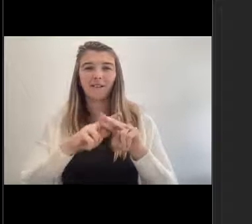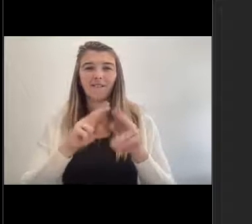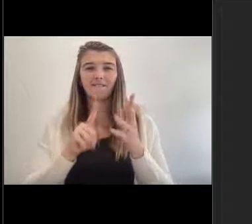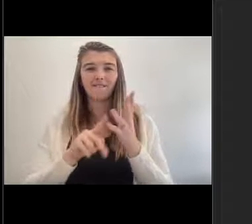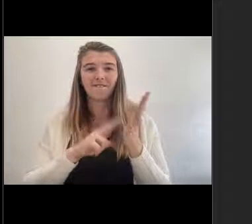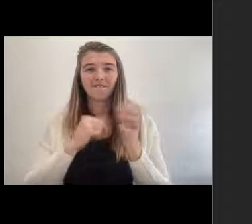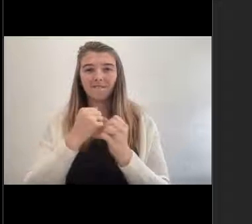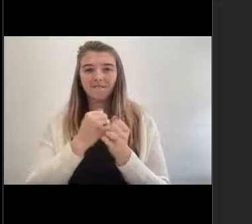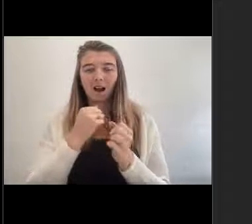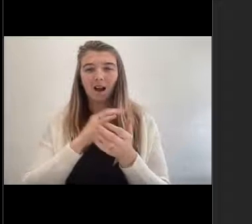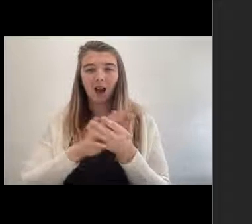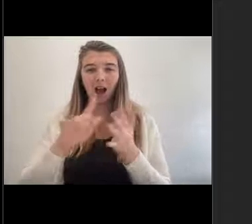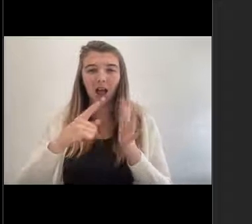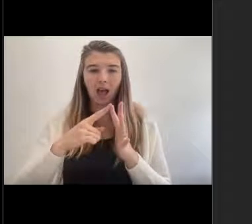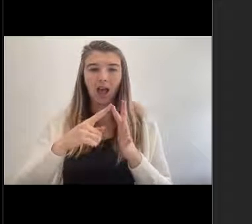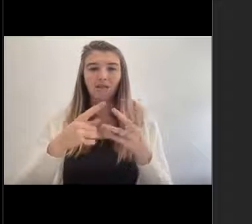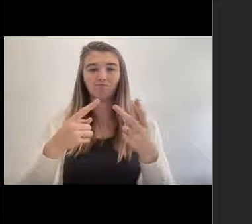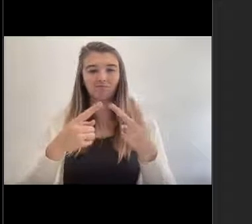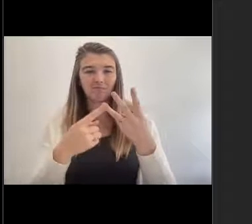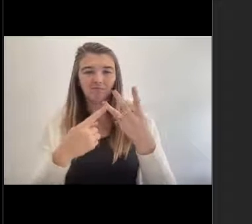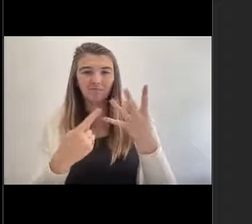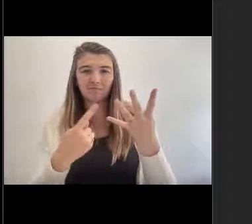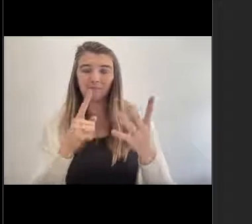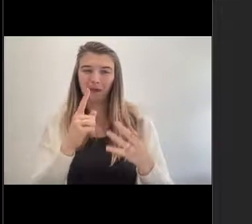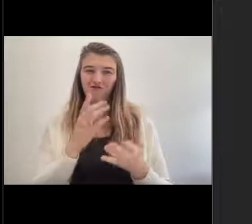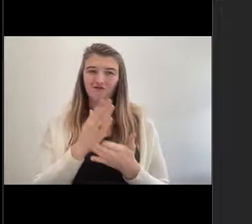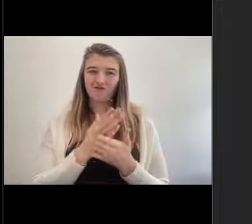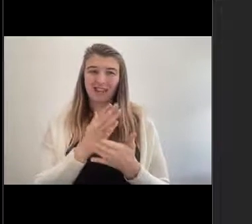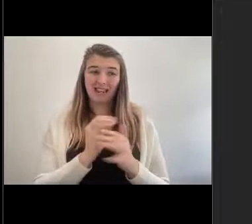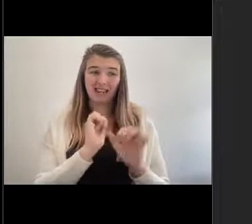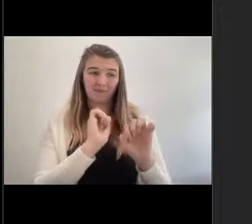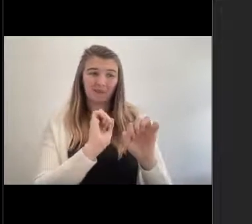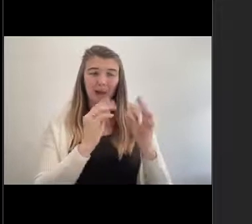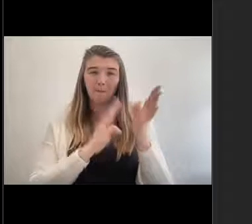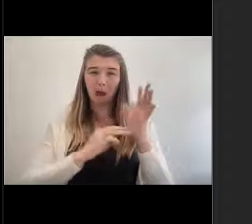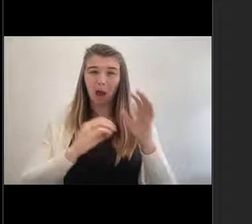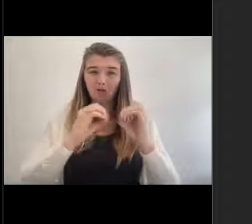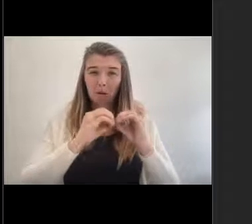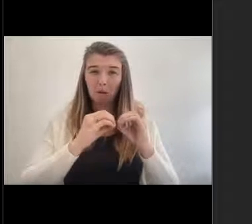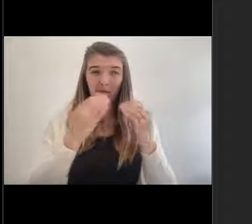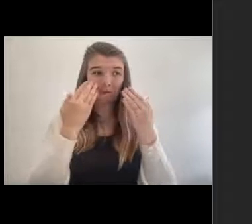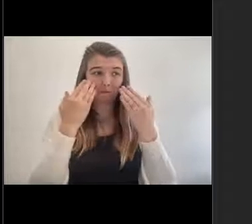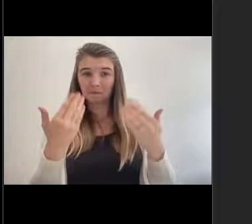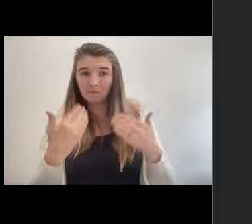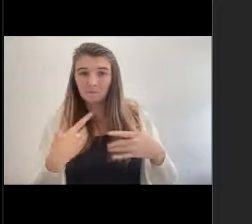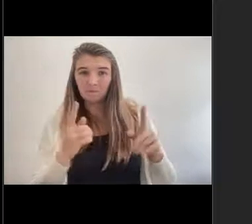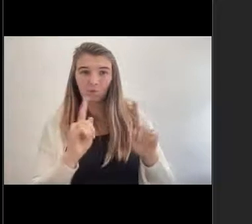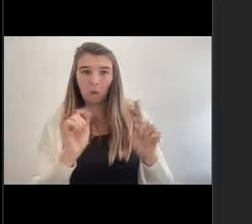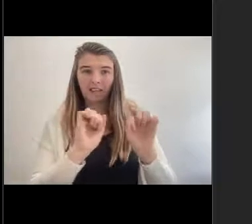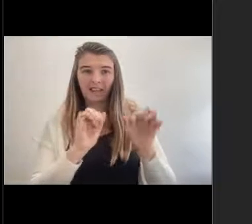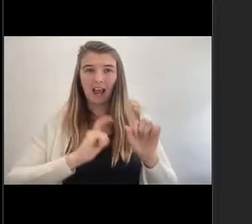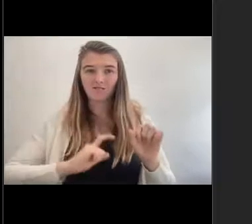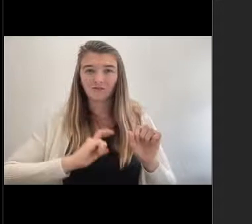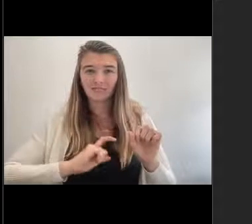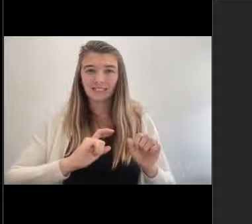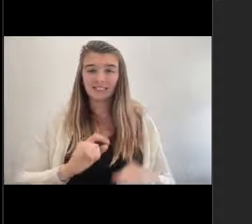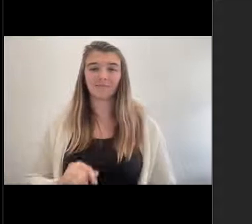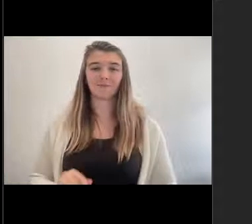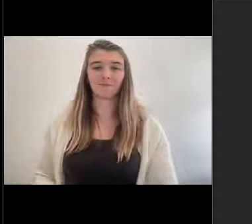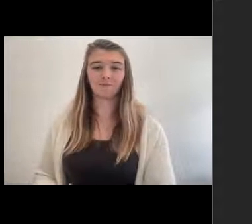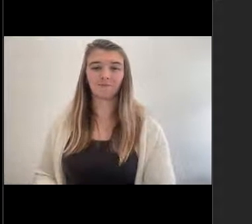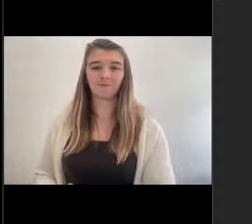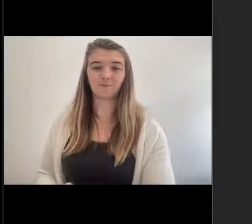don't really know definitively what the metabolic capacities of these microbes are, or more simply, what they're doing there. It's